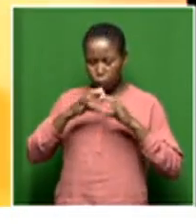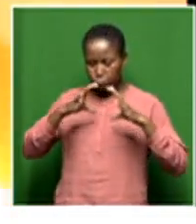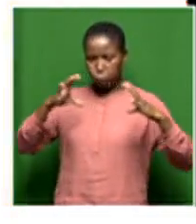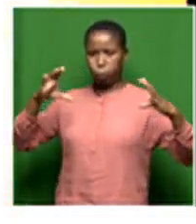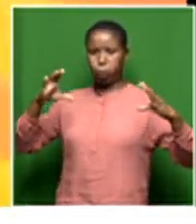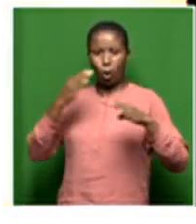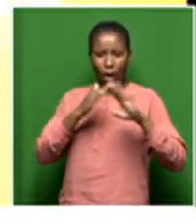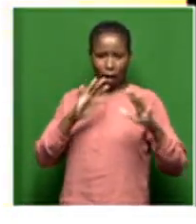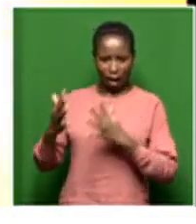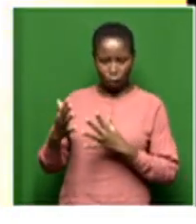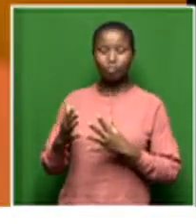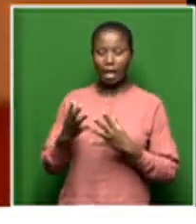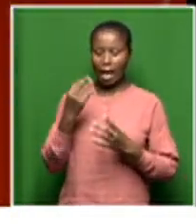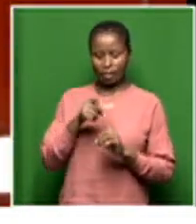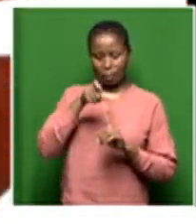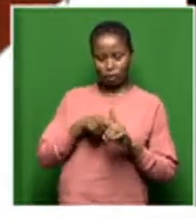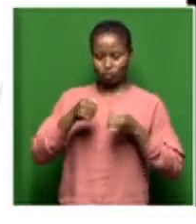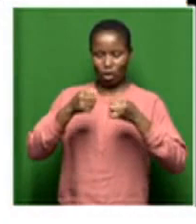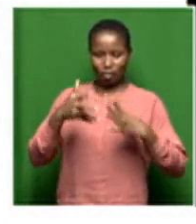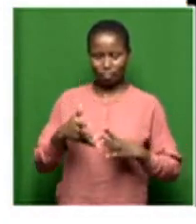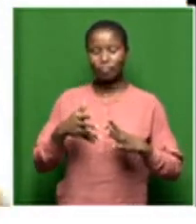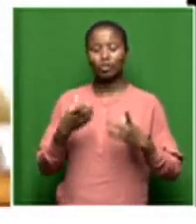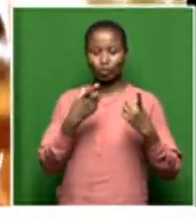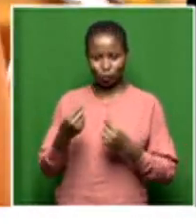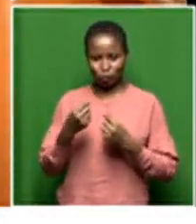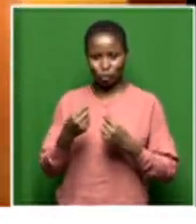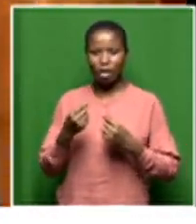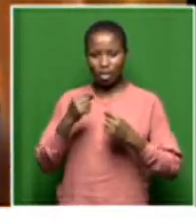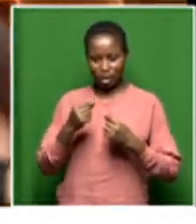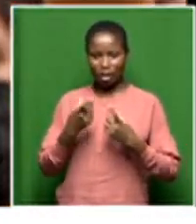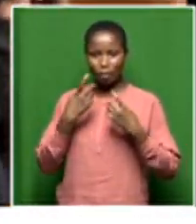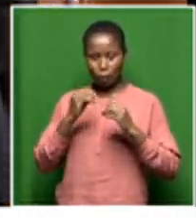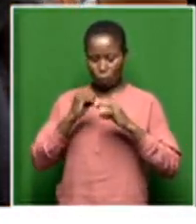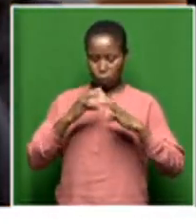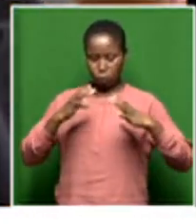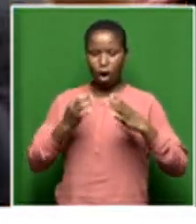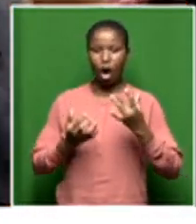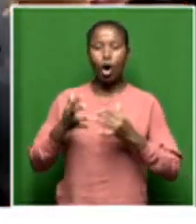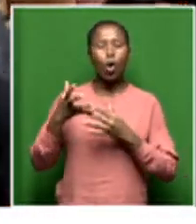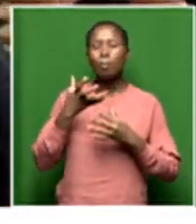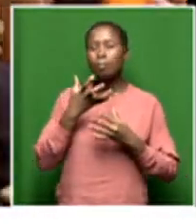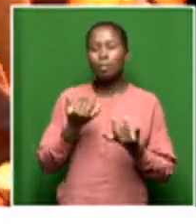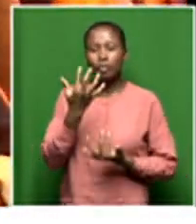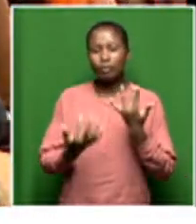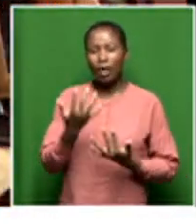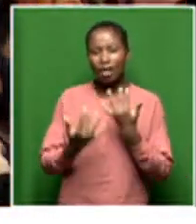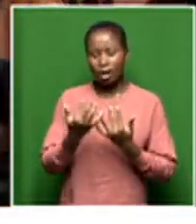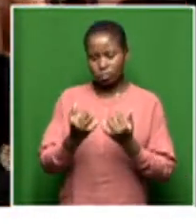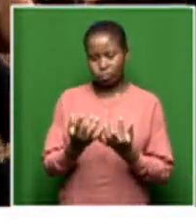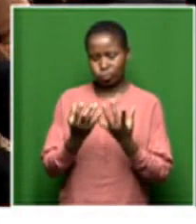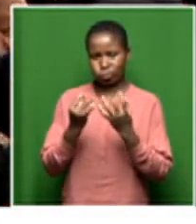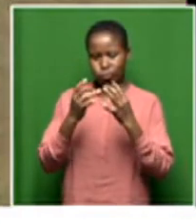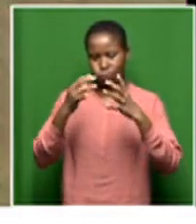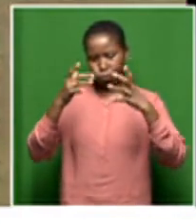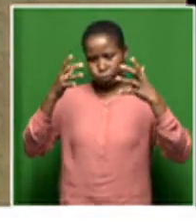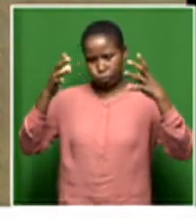the ground by a pilot, aiming a flame into the mouth of the balloon, filling it with hot air. As it fills with hot air,